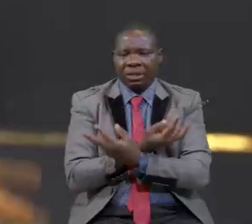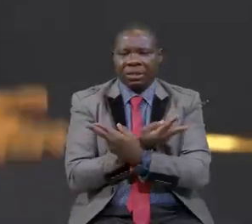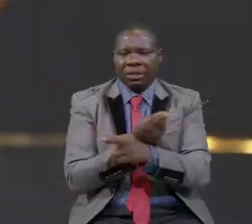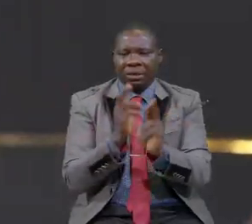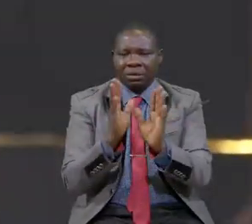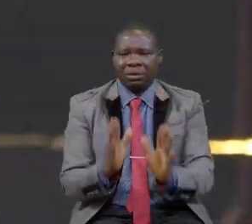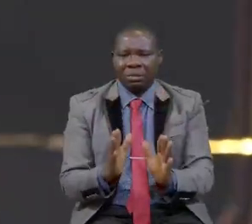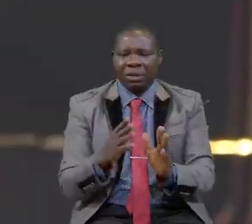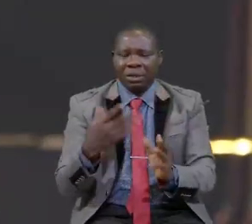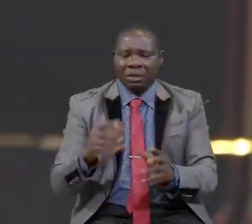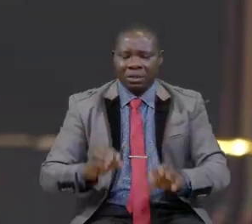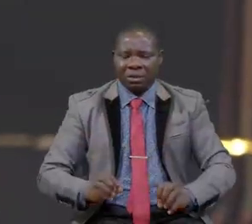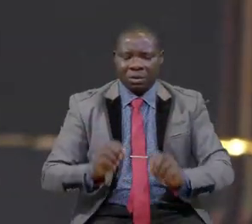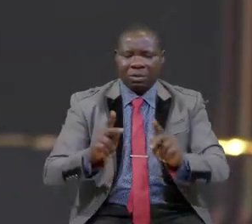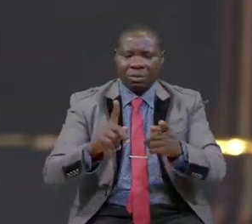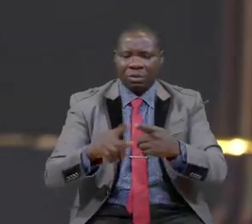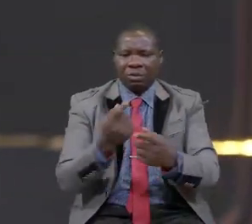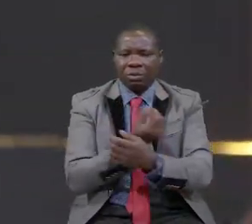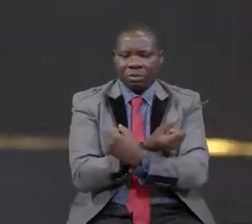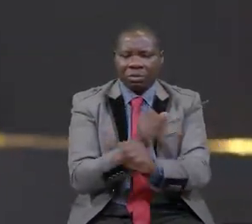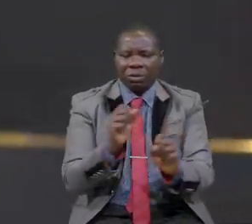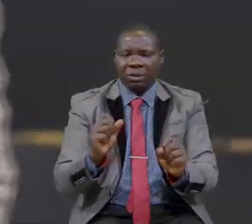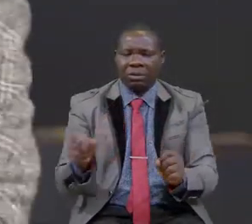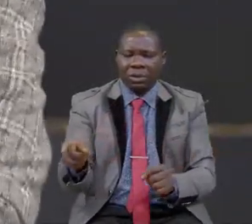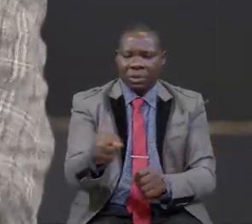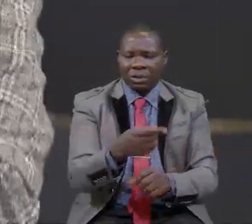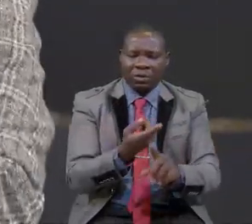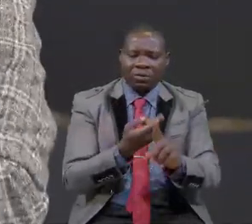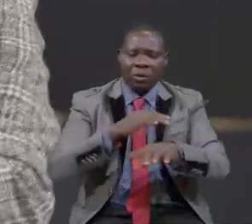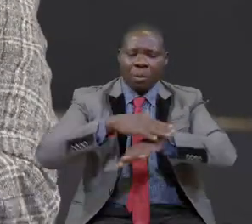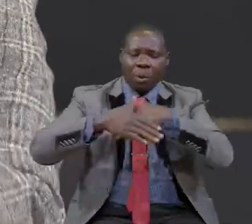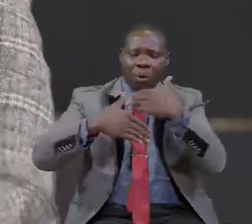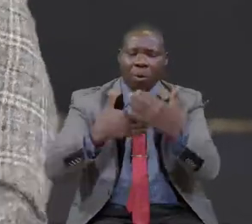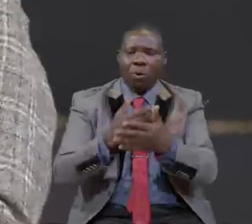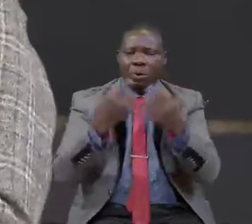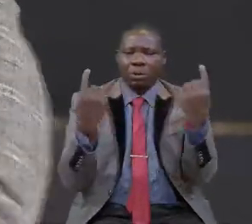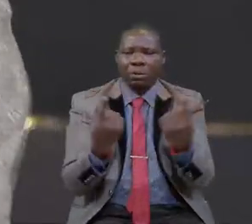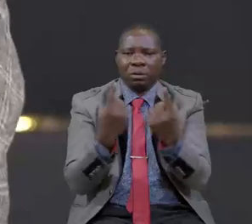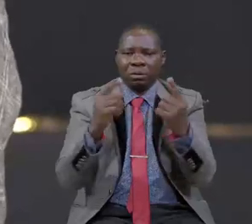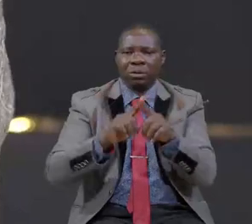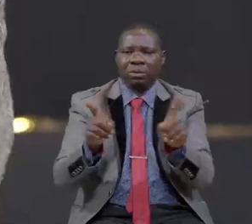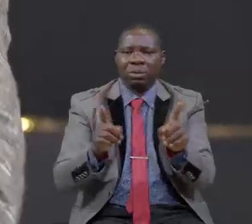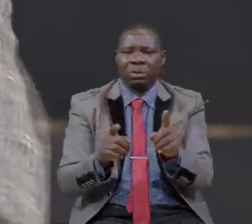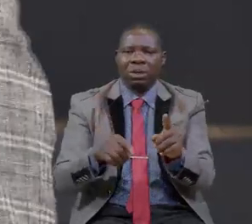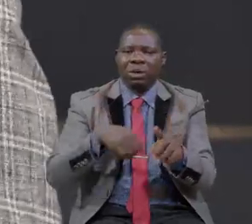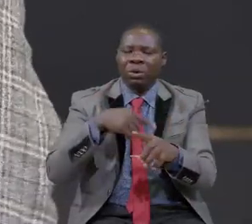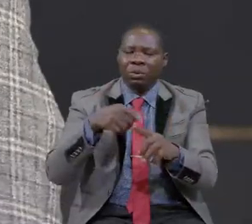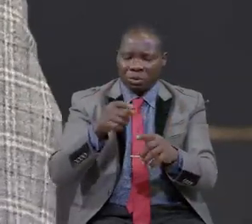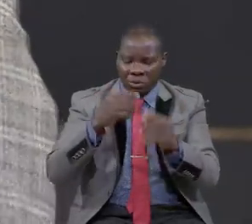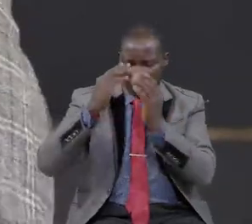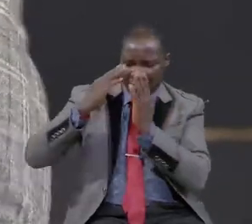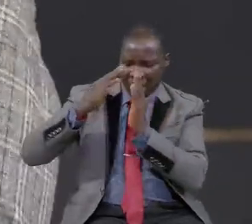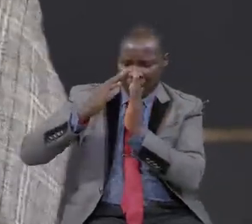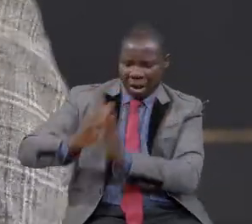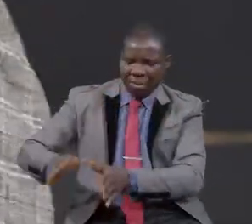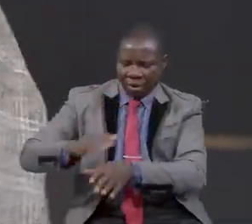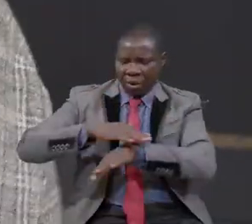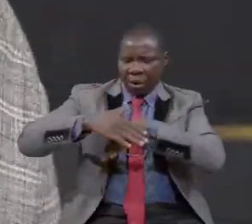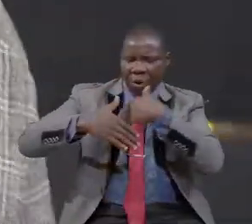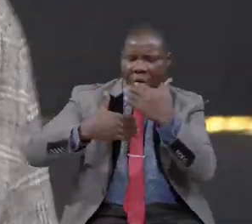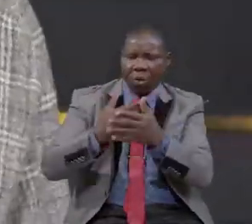opportunity to redeem them from all iniquity. But when you abandon all iniquity and you